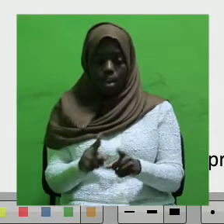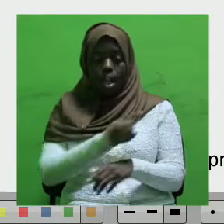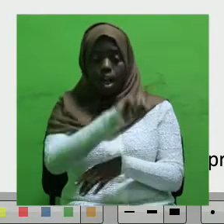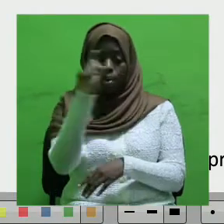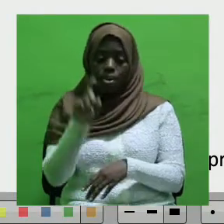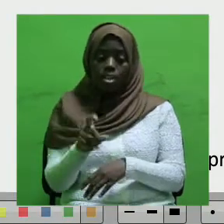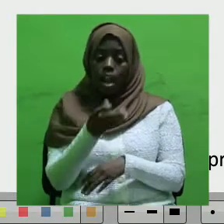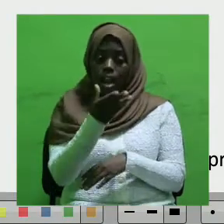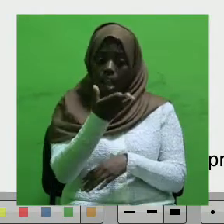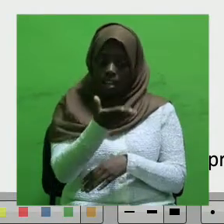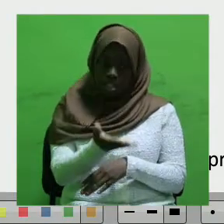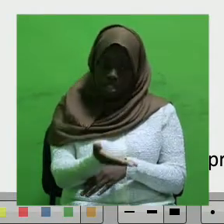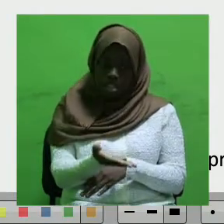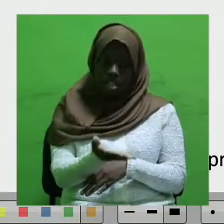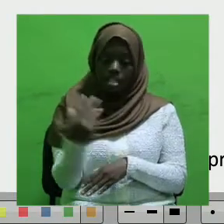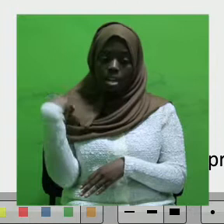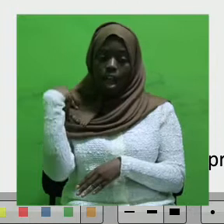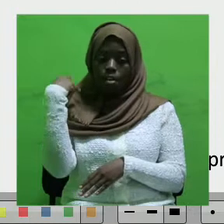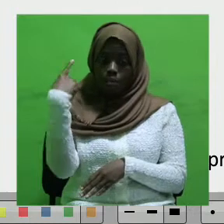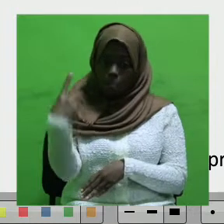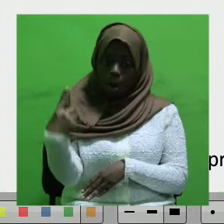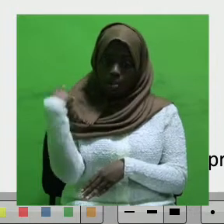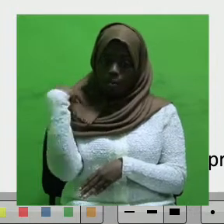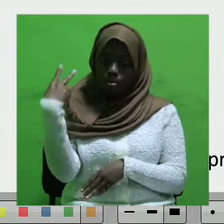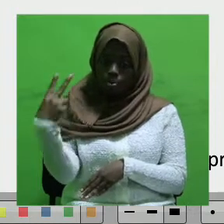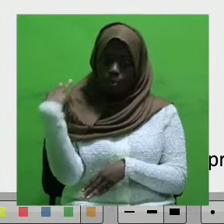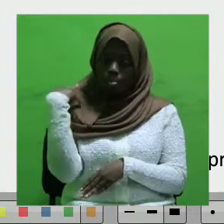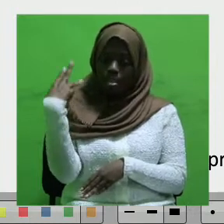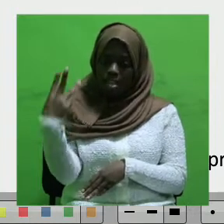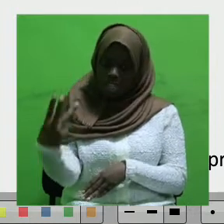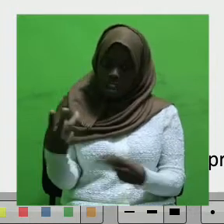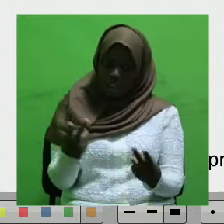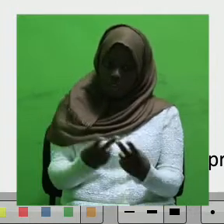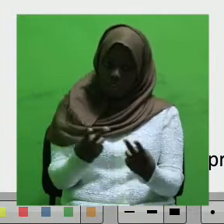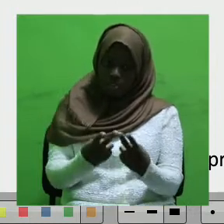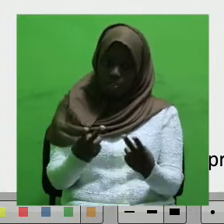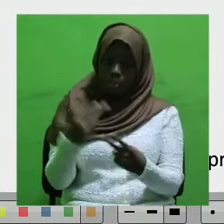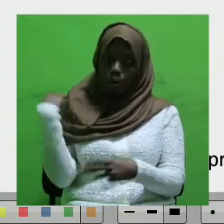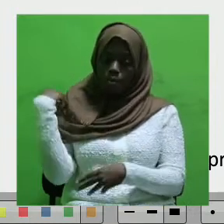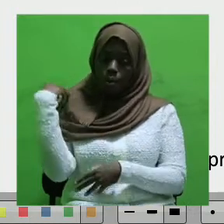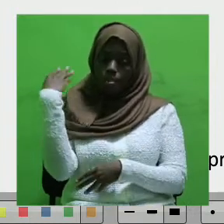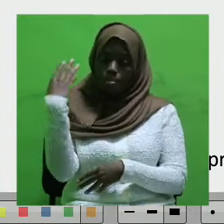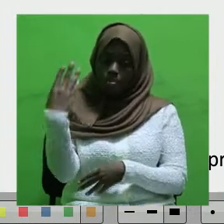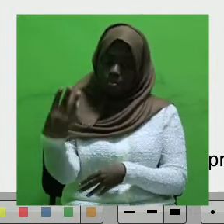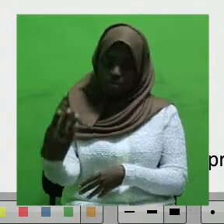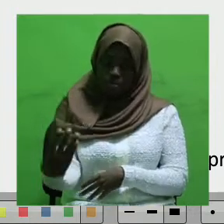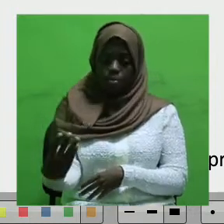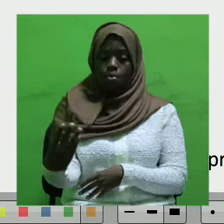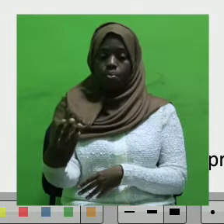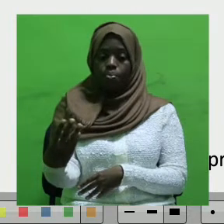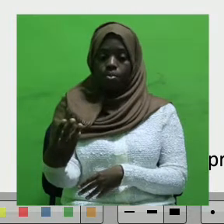So a question like this is normal since Form 1, Form 2, and Form 3, and also Form 4,